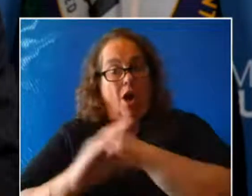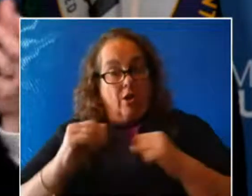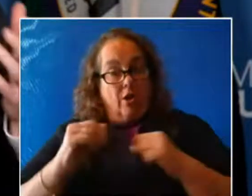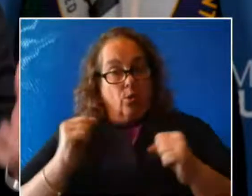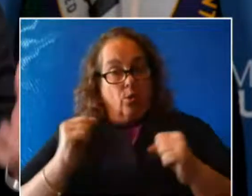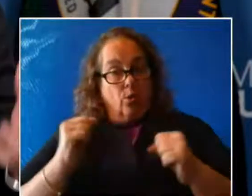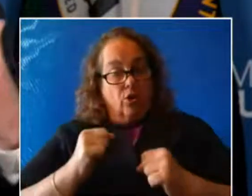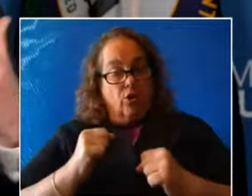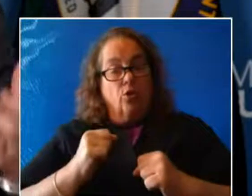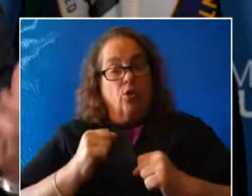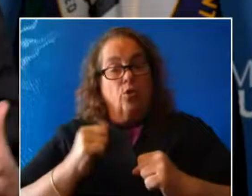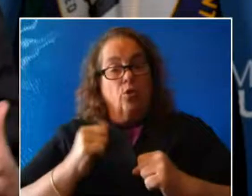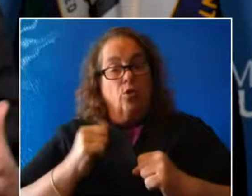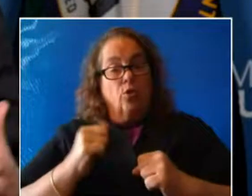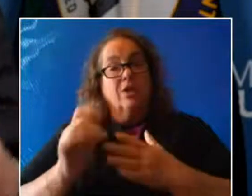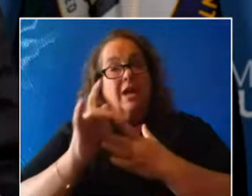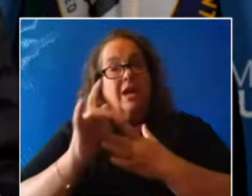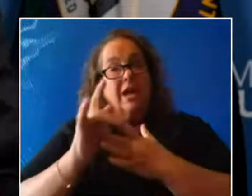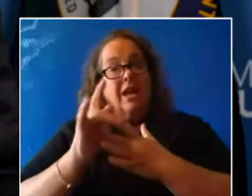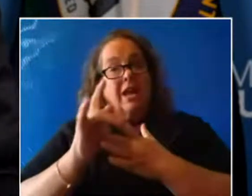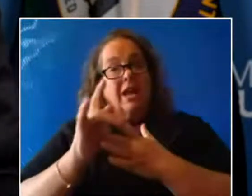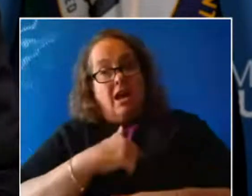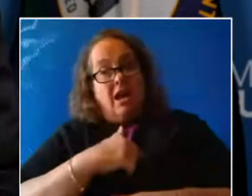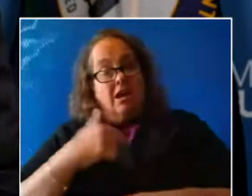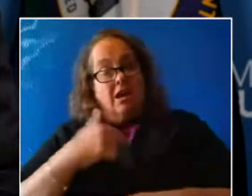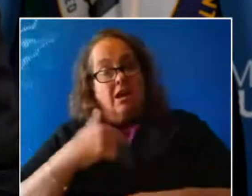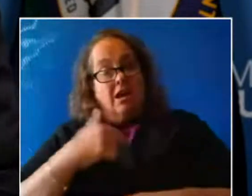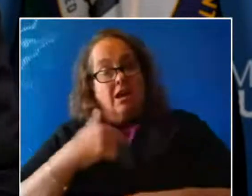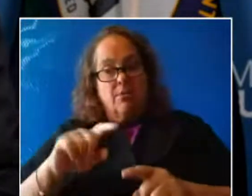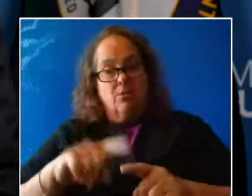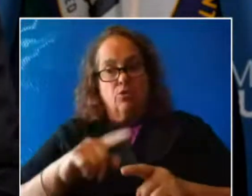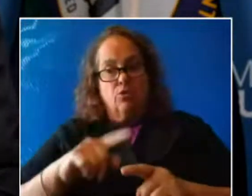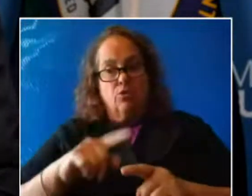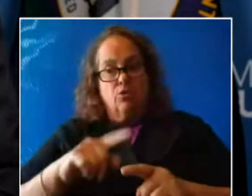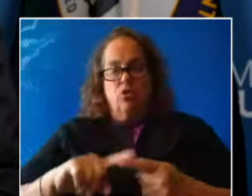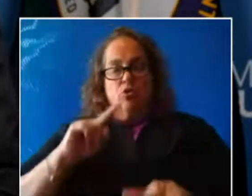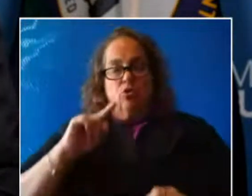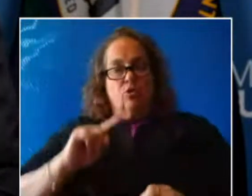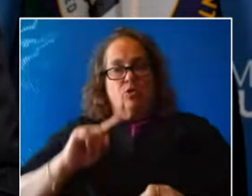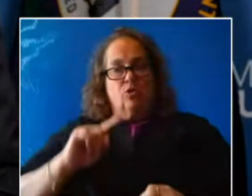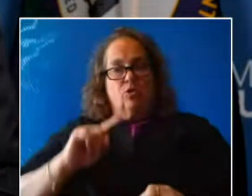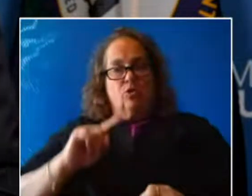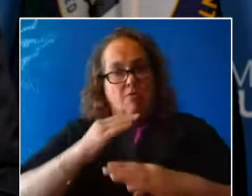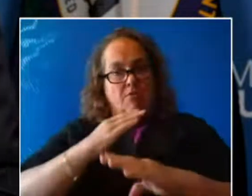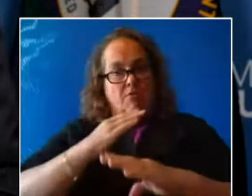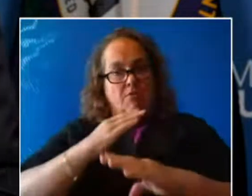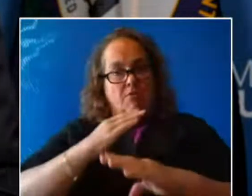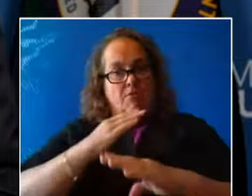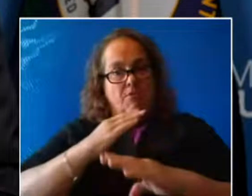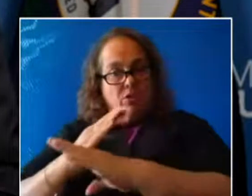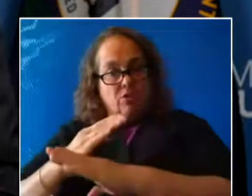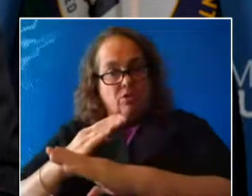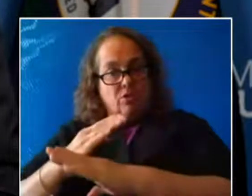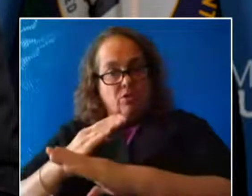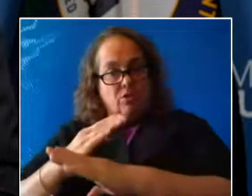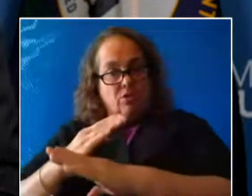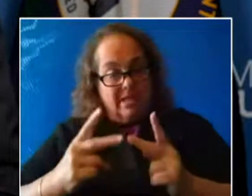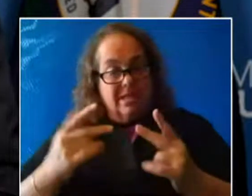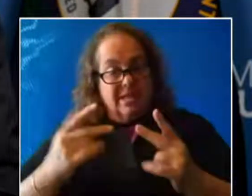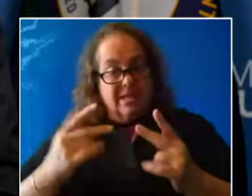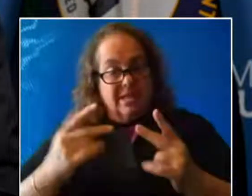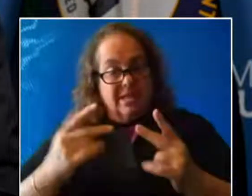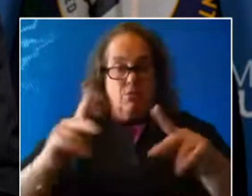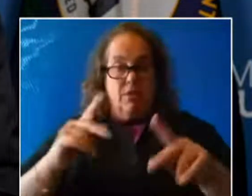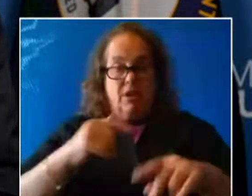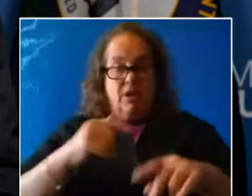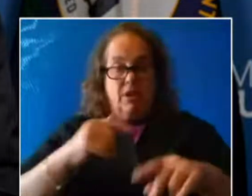to loosen some of the restrictions that were previously in place, and they've now allowed us to streamline some of our guidance.